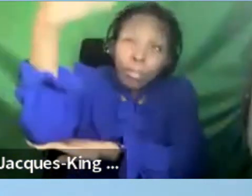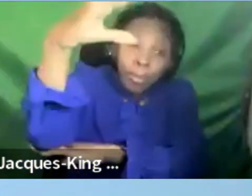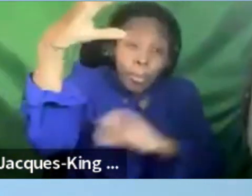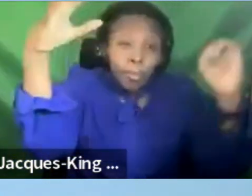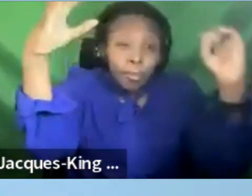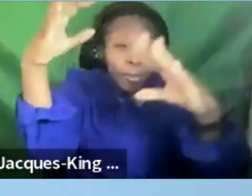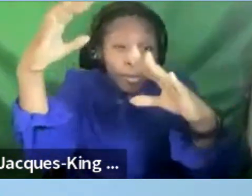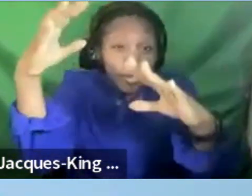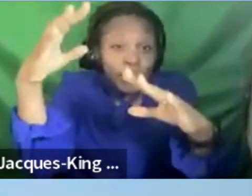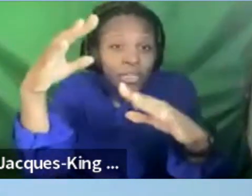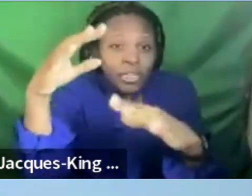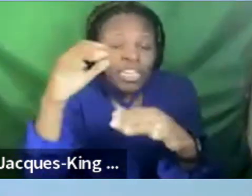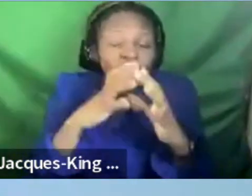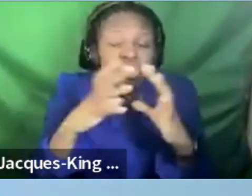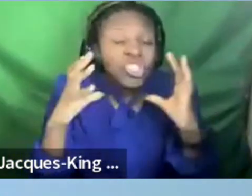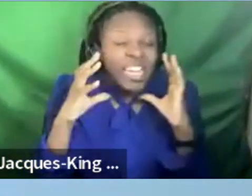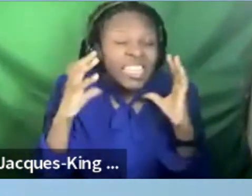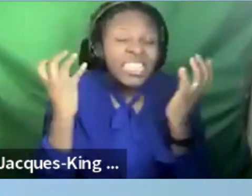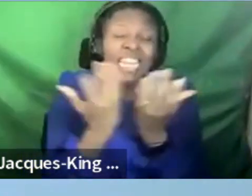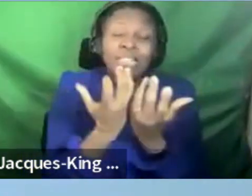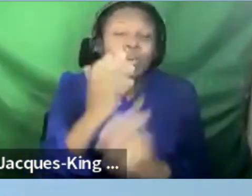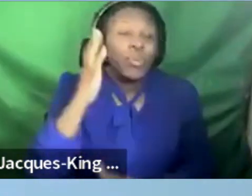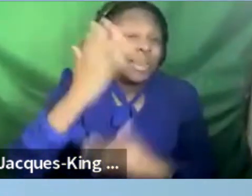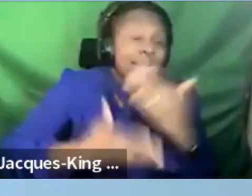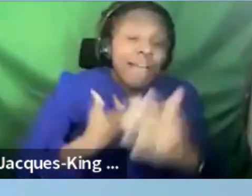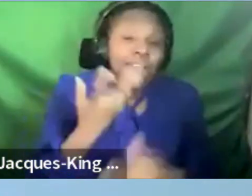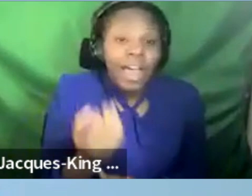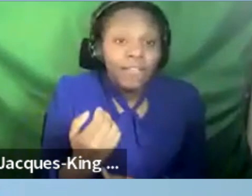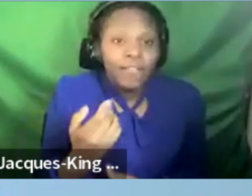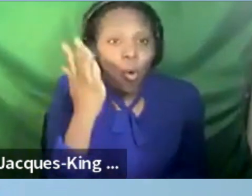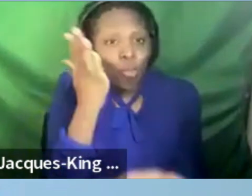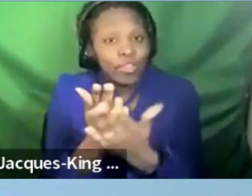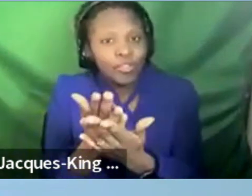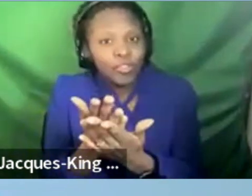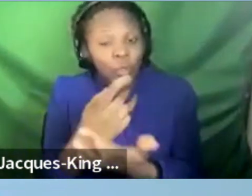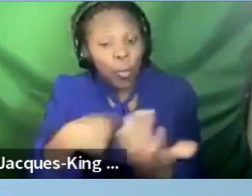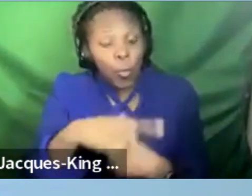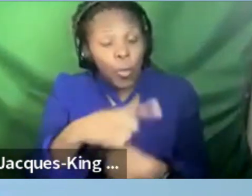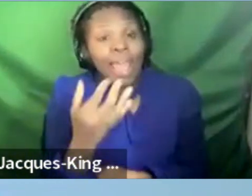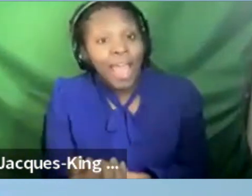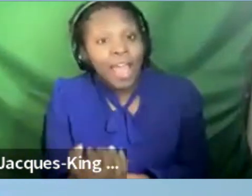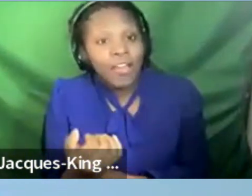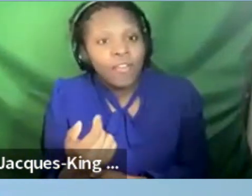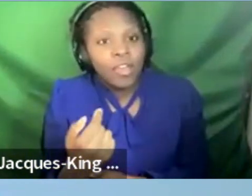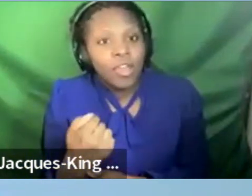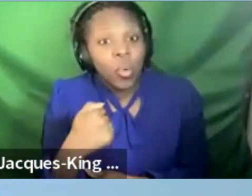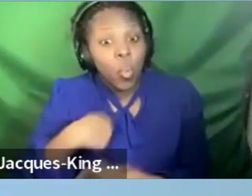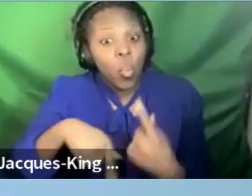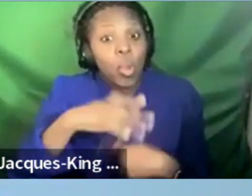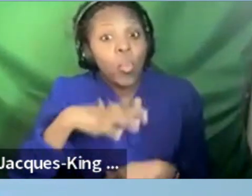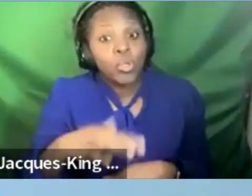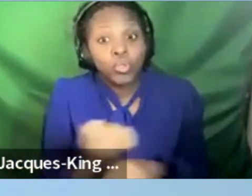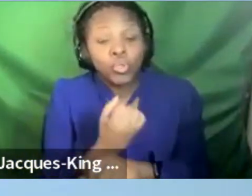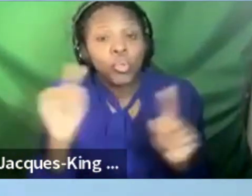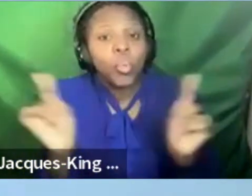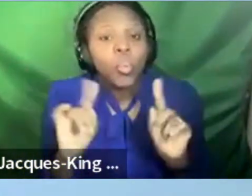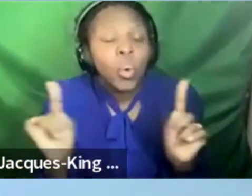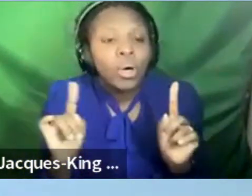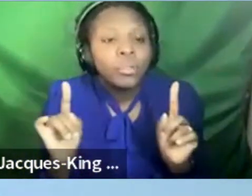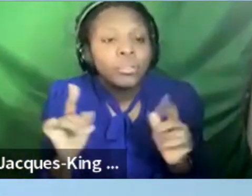and stuff that Shakespeare never would have had. Because again, authenticity is what we've got and what we want to do. But all of